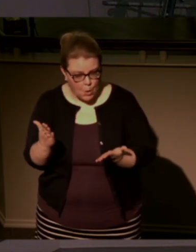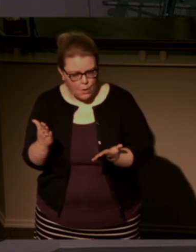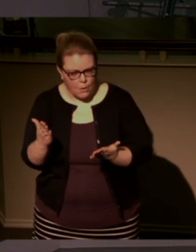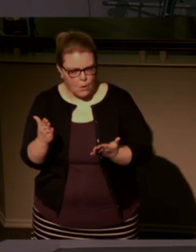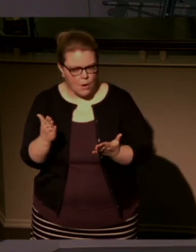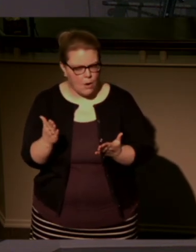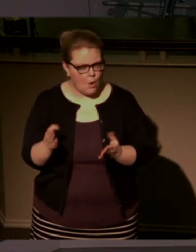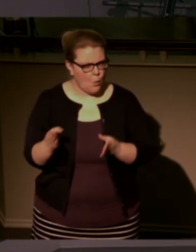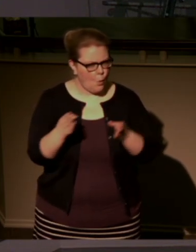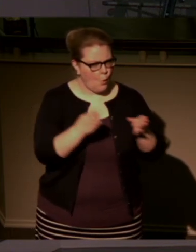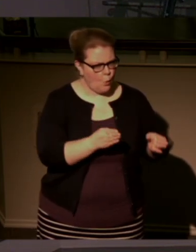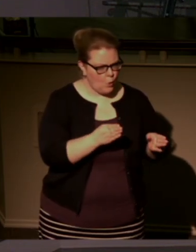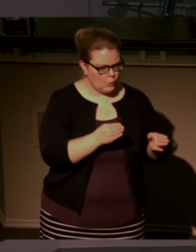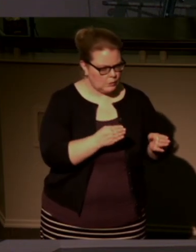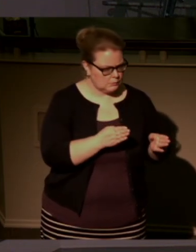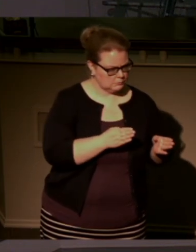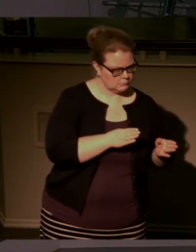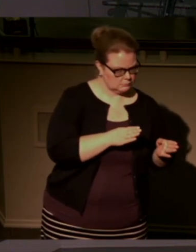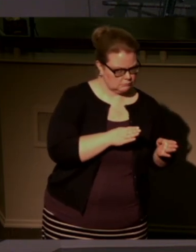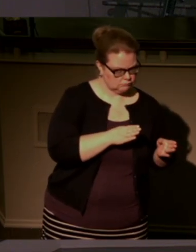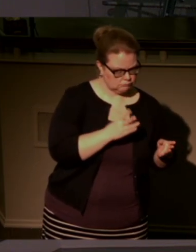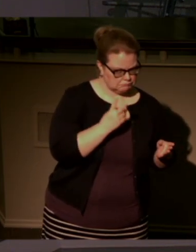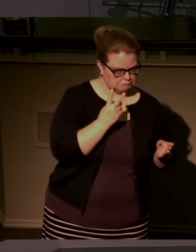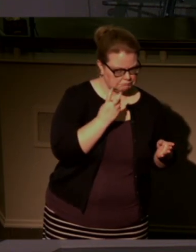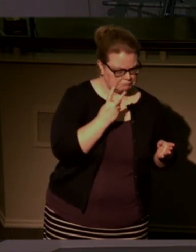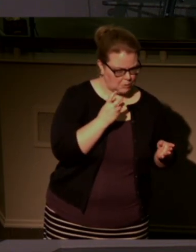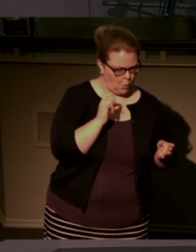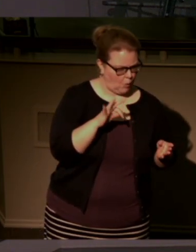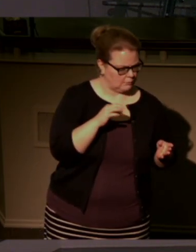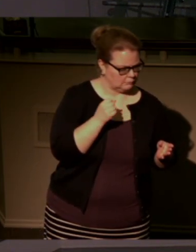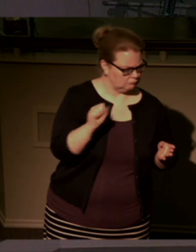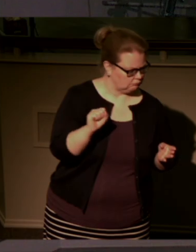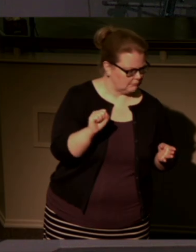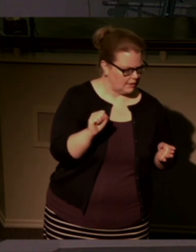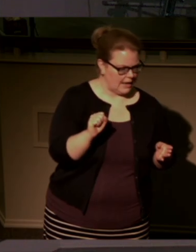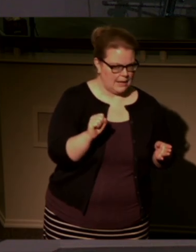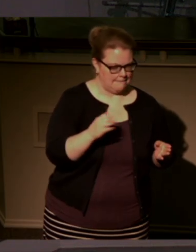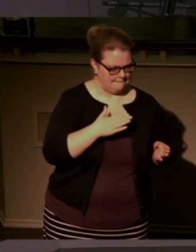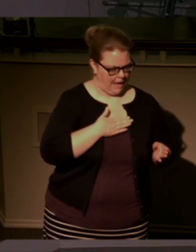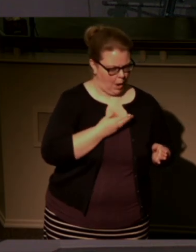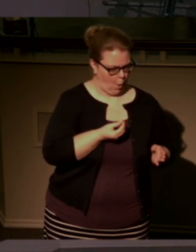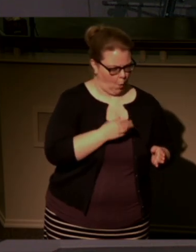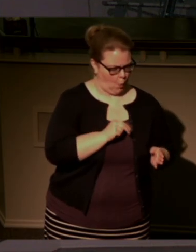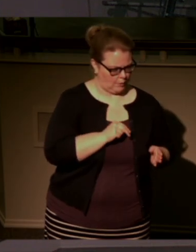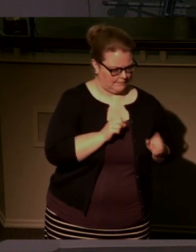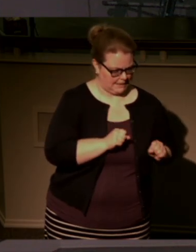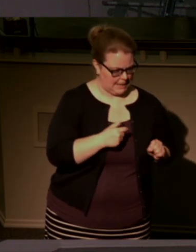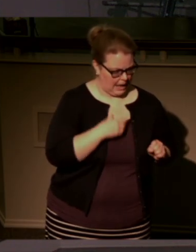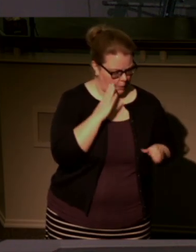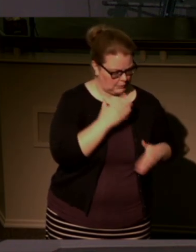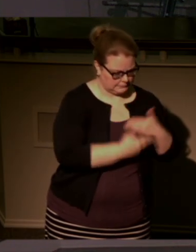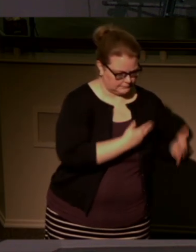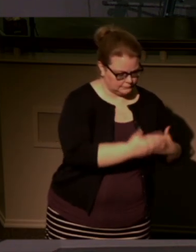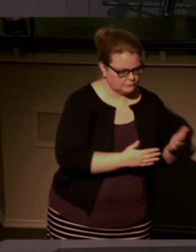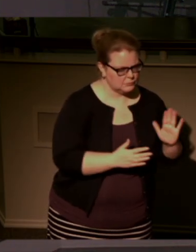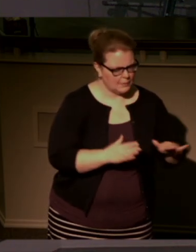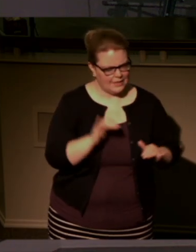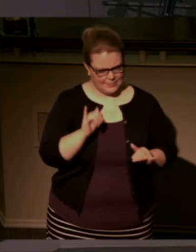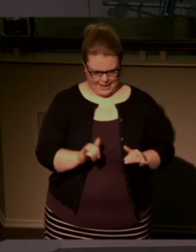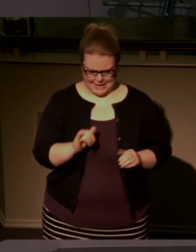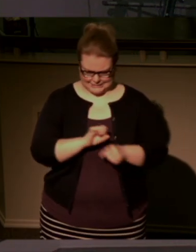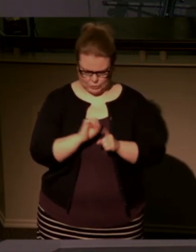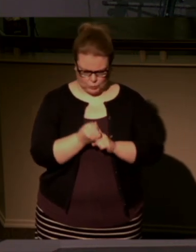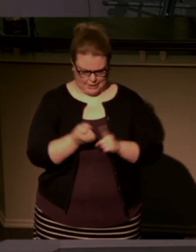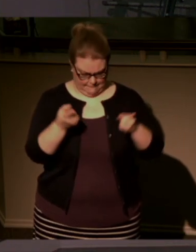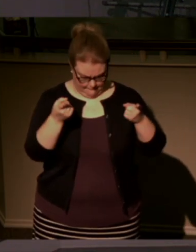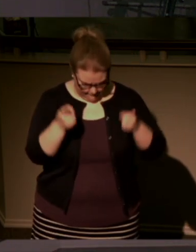disbelieving God and moving forward on your own strength. So a faith trial, here it is, anything that brings you to a decision to believe